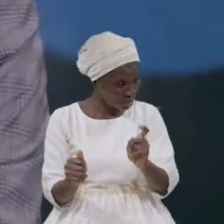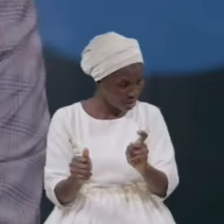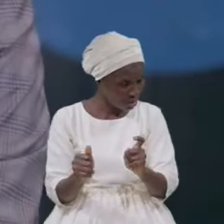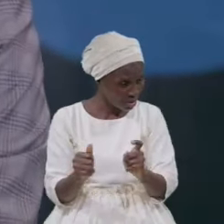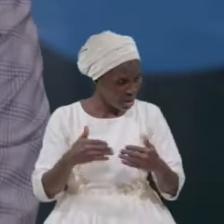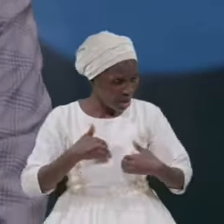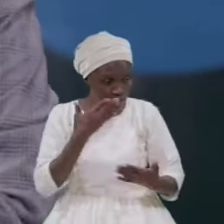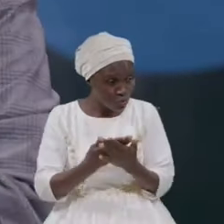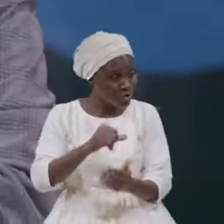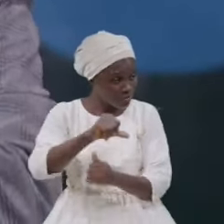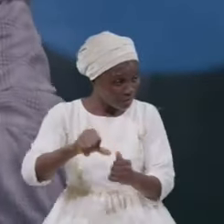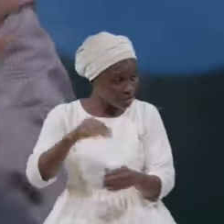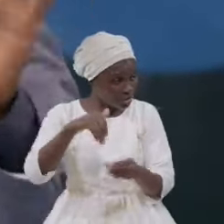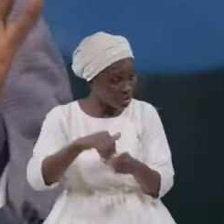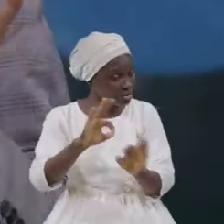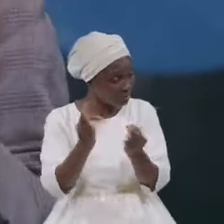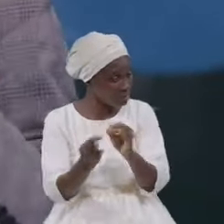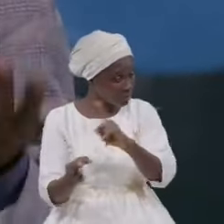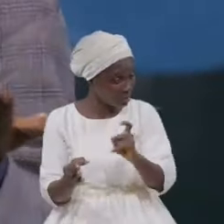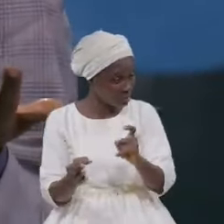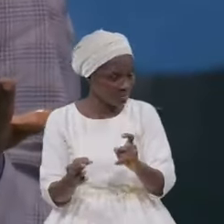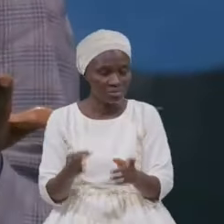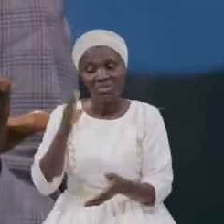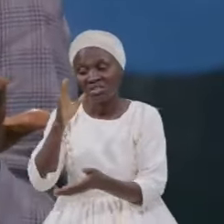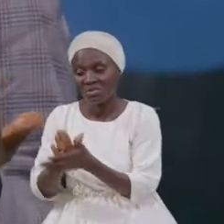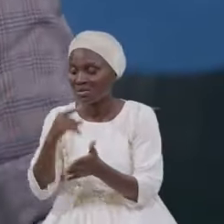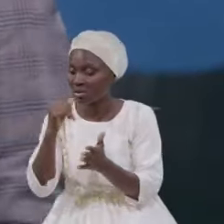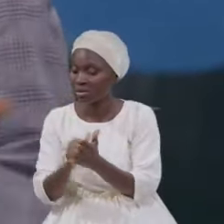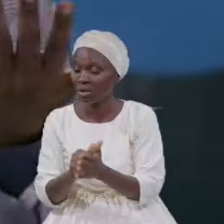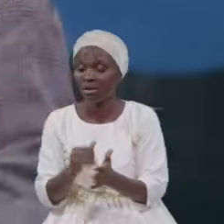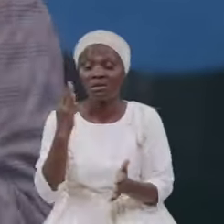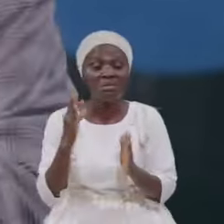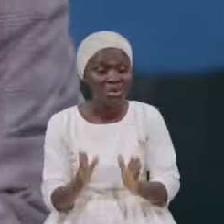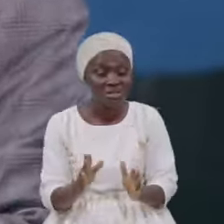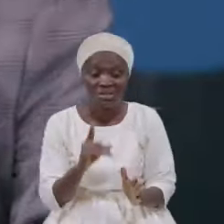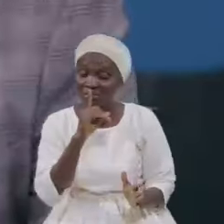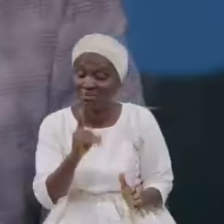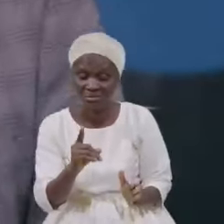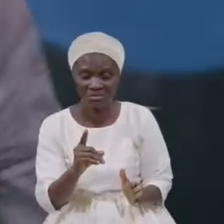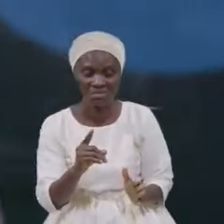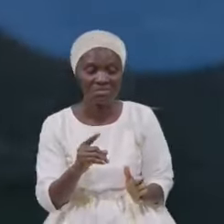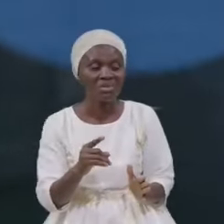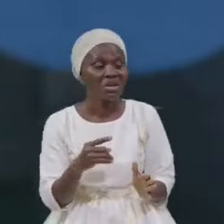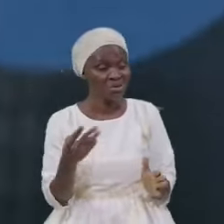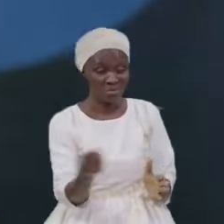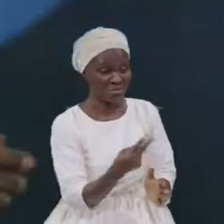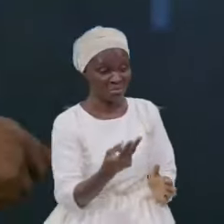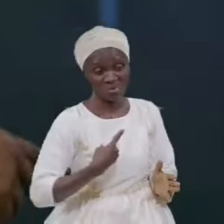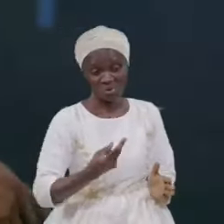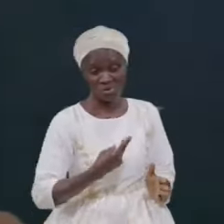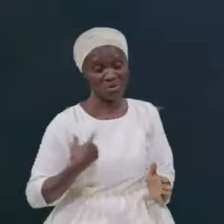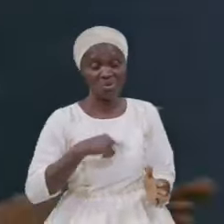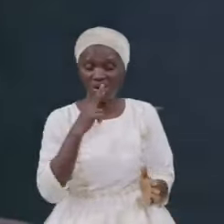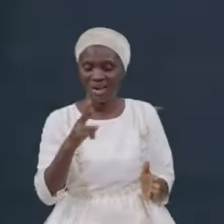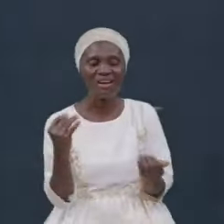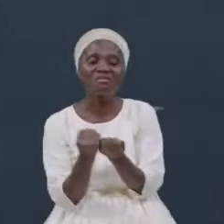tell lie. We were in disagreement, we were fighting. And my husband just said, okay, well, I fight